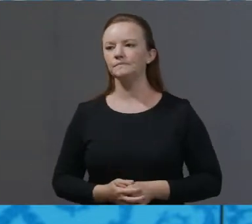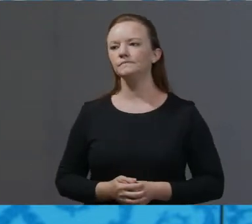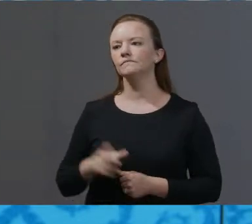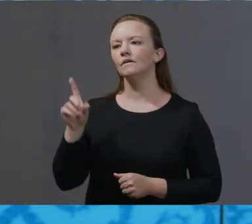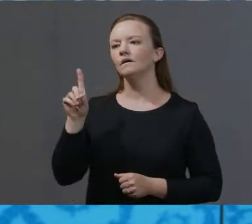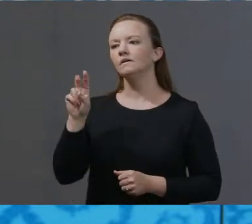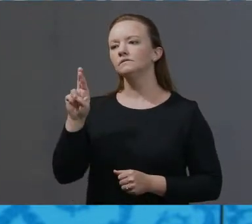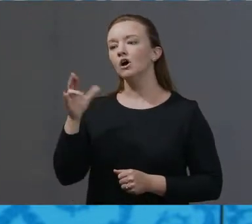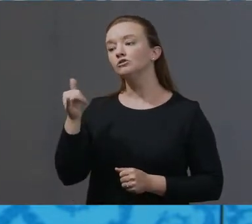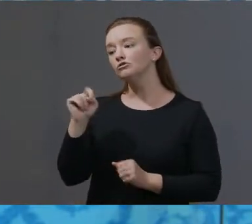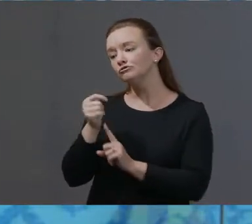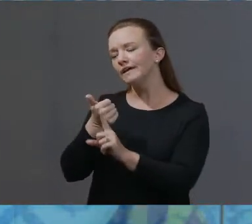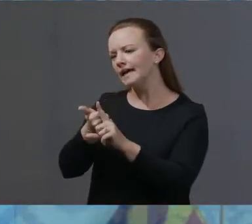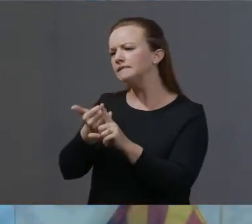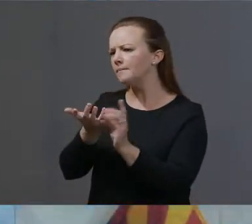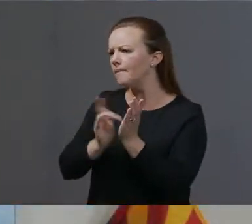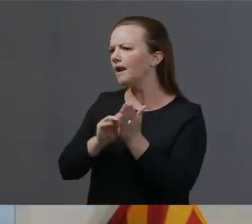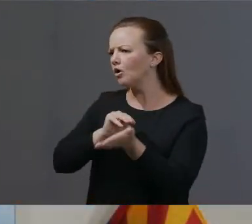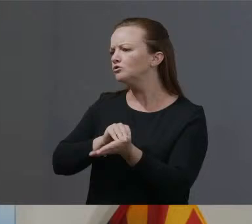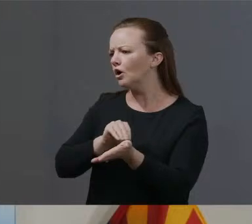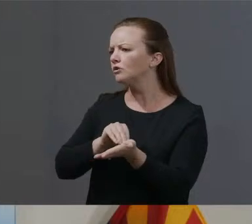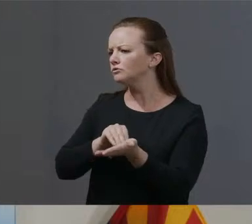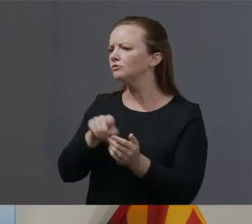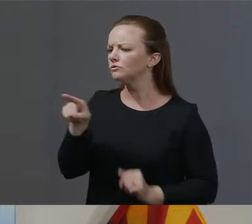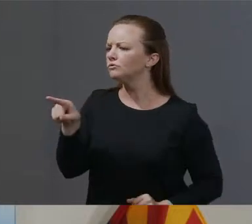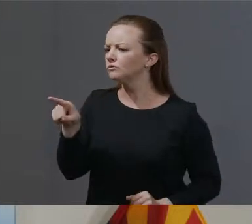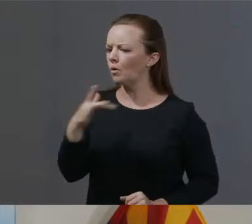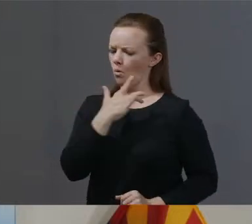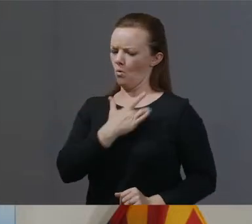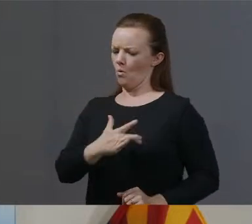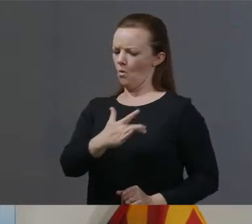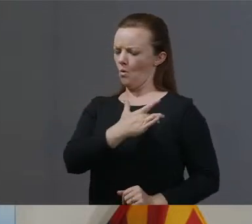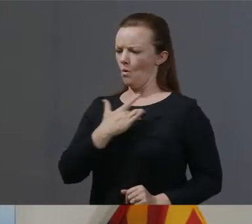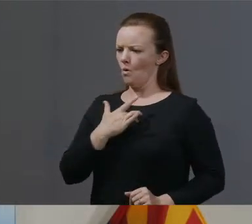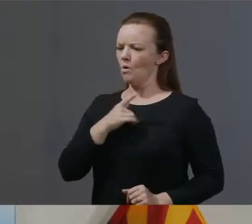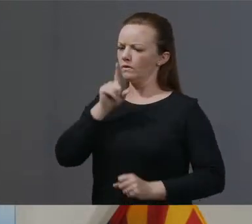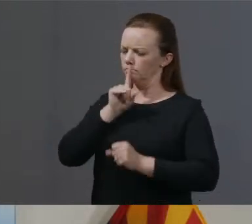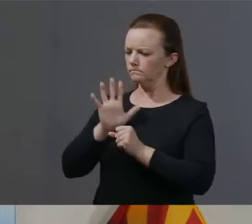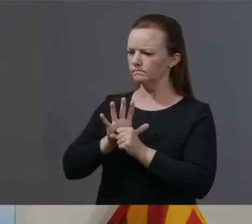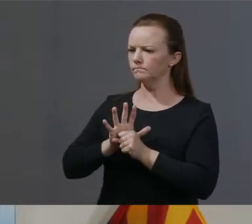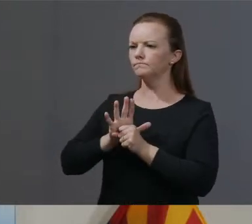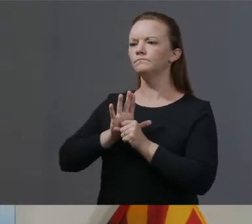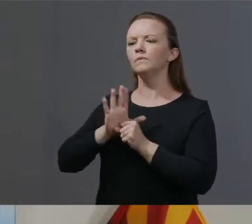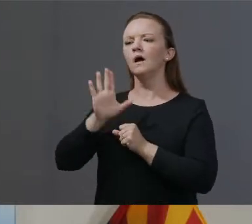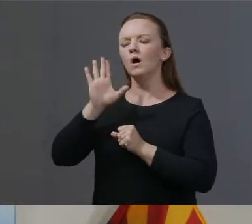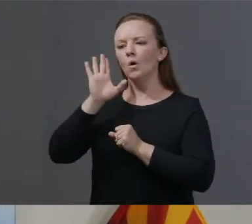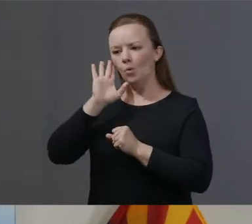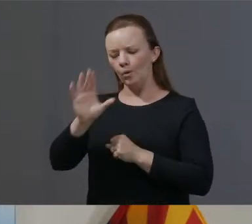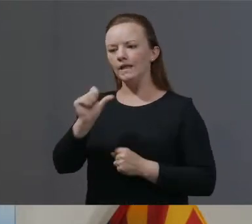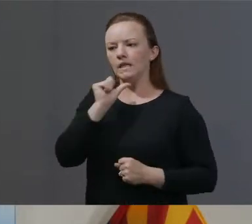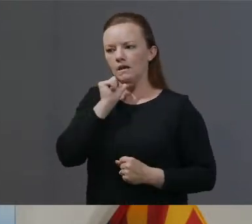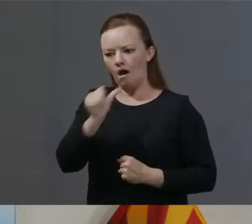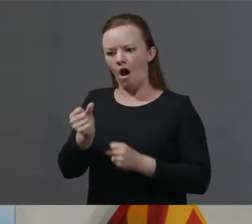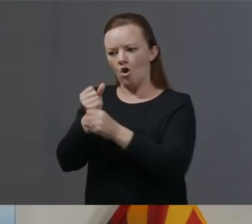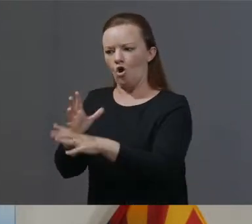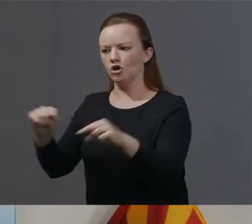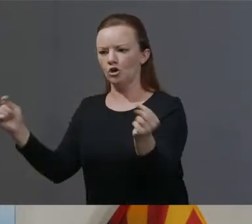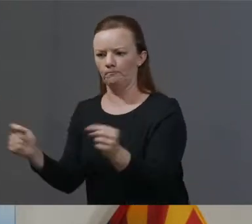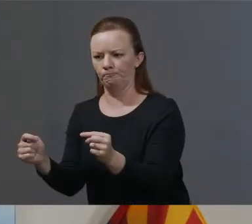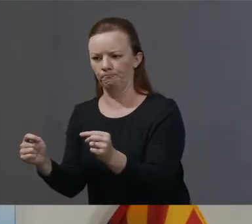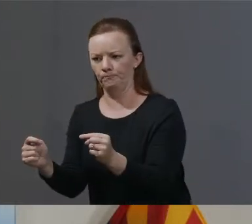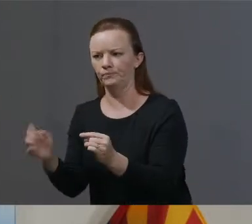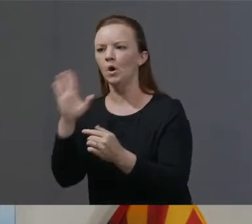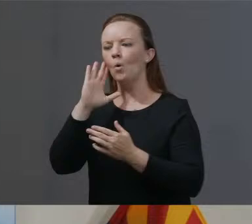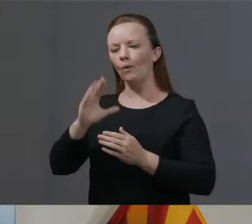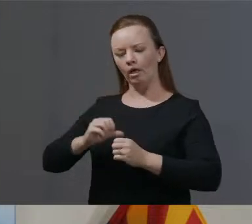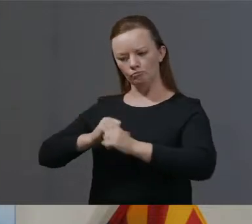a medical doctor, you have a sworn oath to do no harm and prevent versus treat whenever possible. More people are